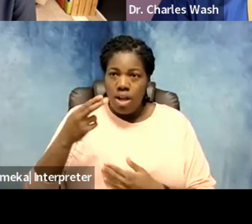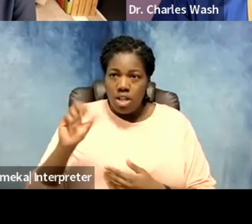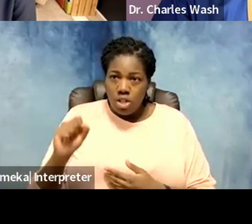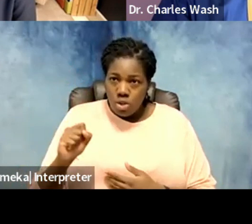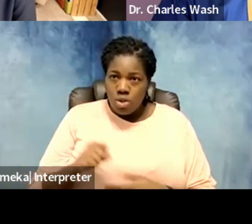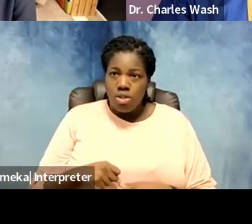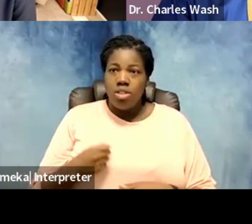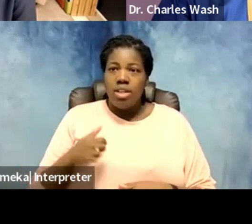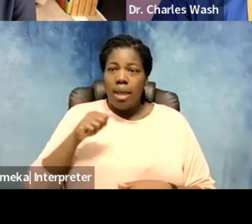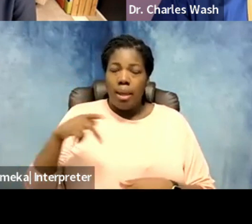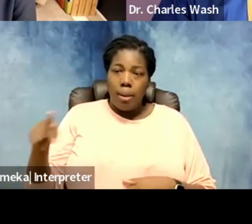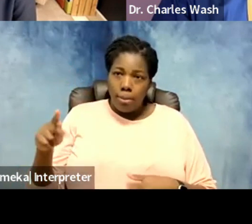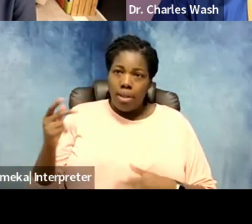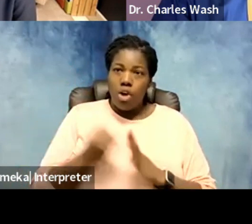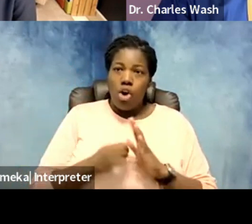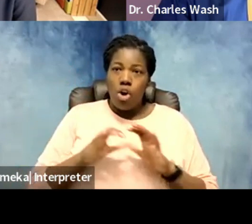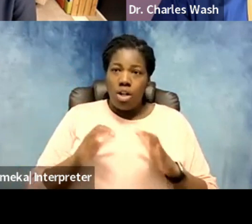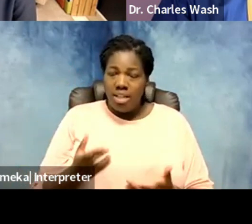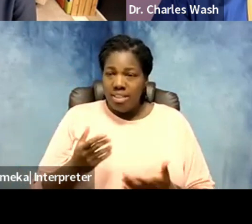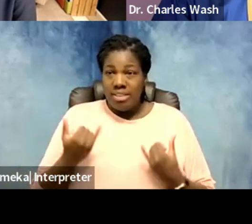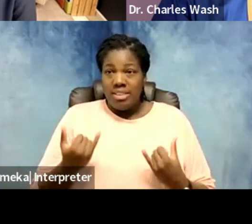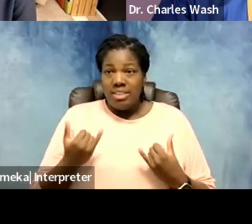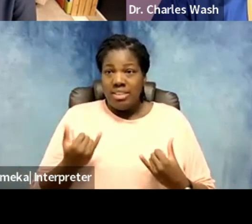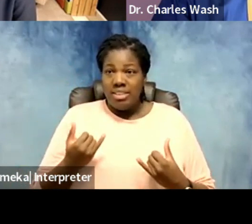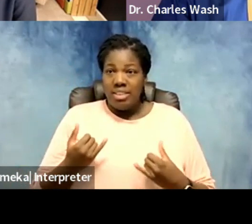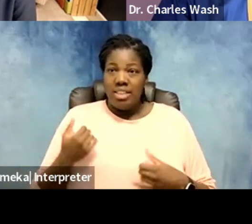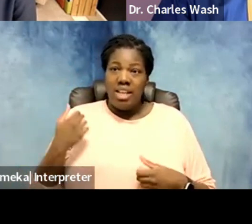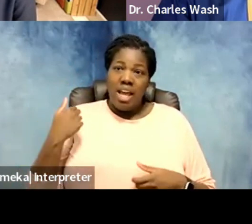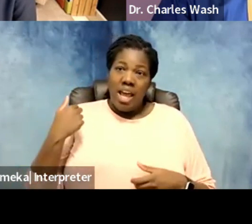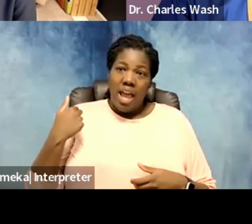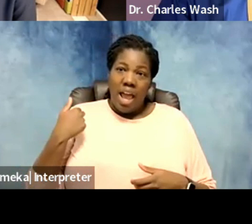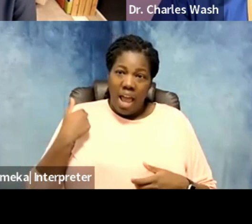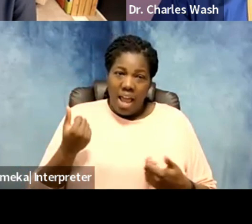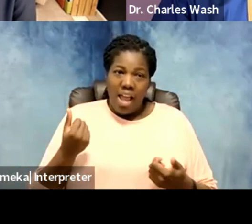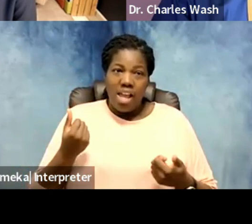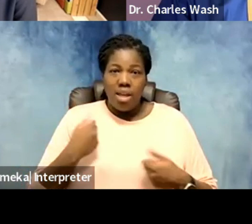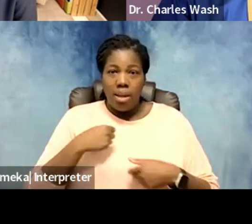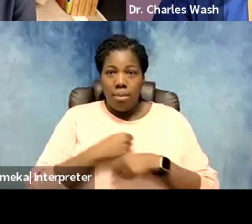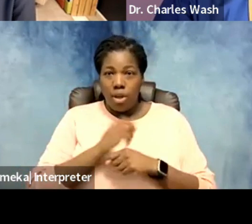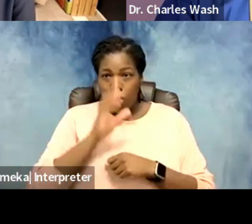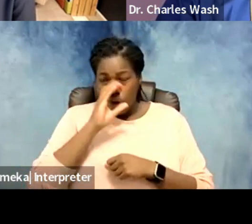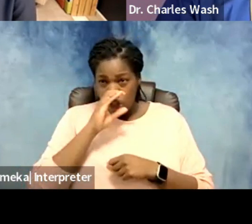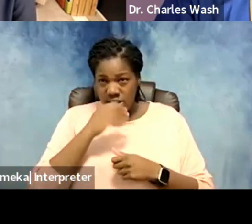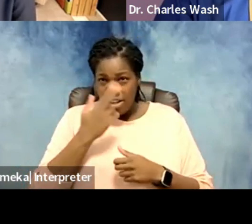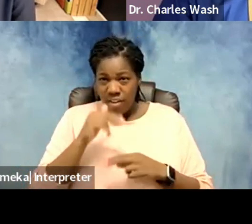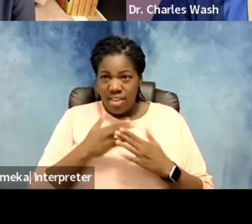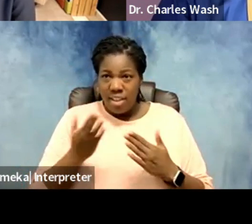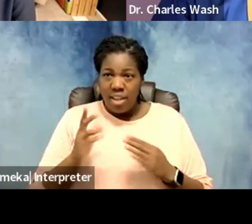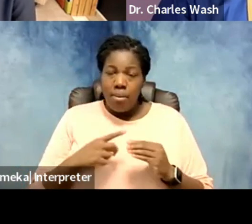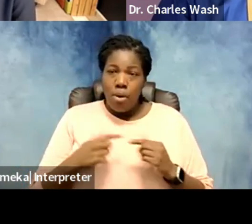AP art courses. Till this day, I'm an amateur cartoonist. So it's a fun fact of mine, you know,